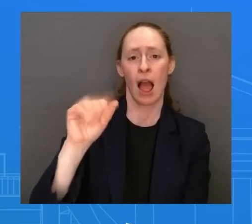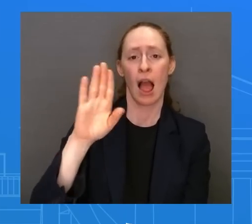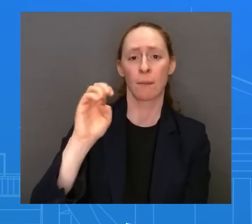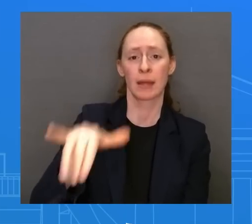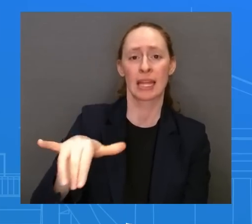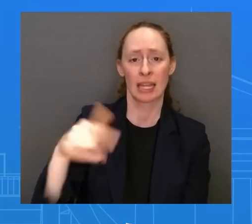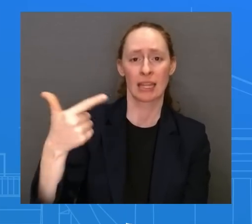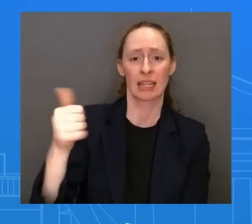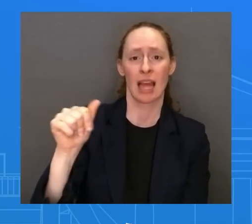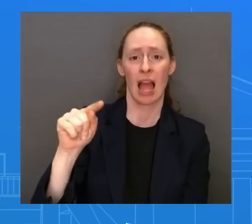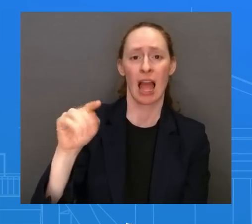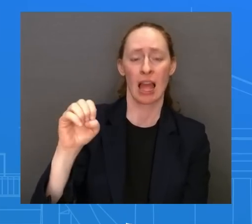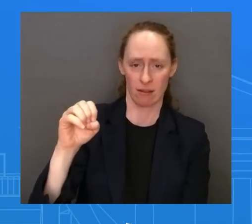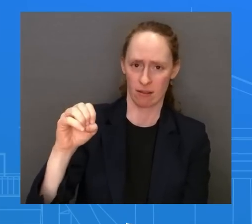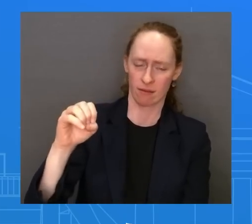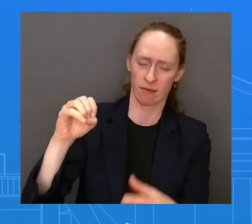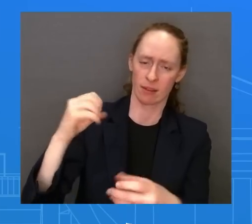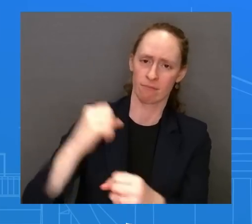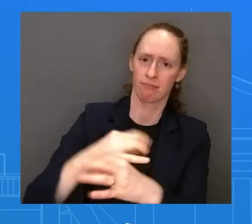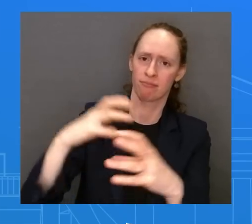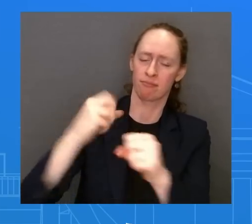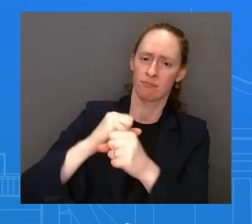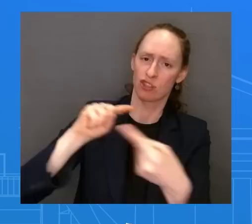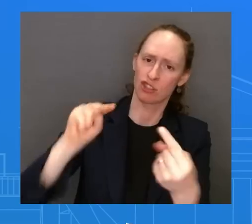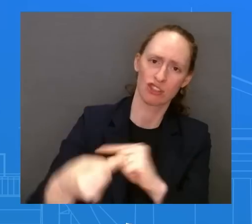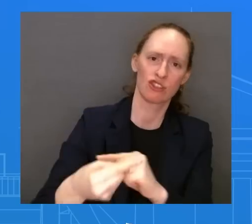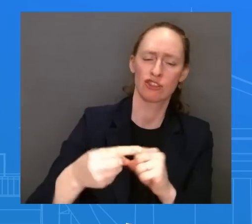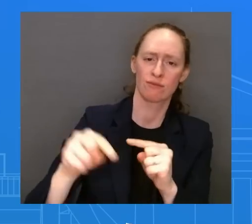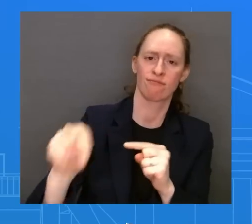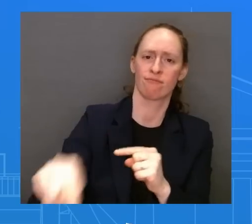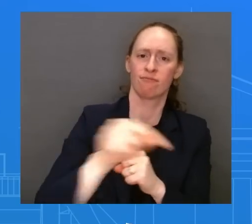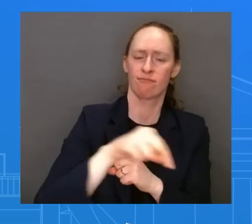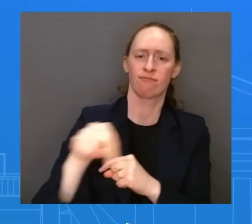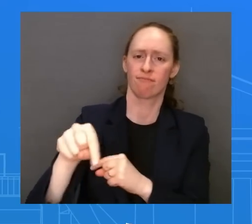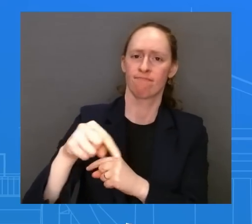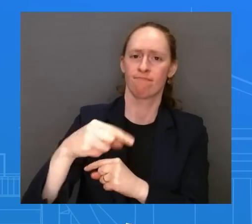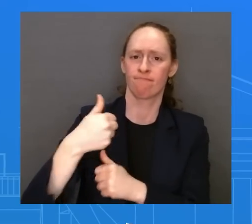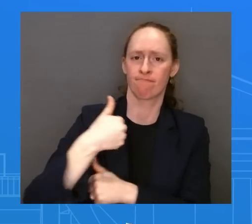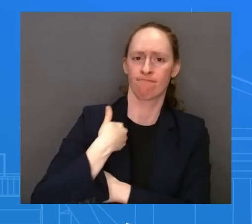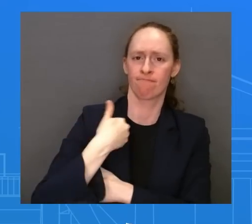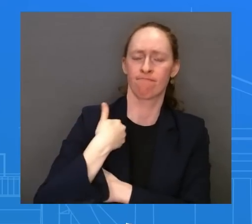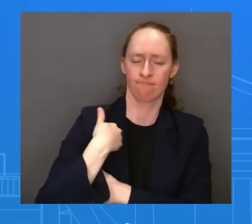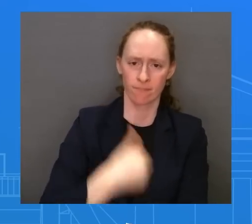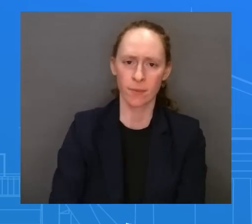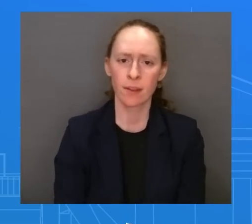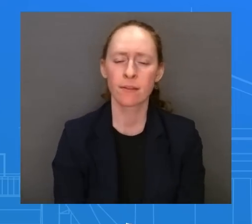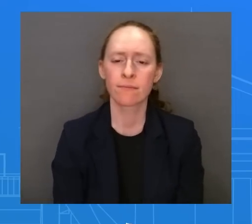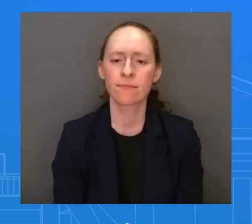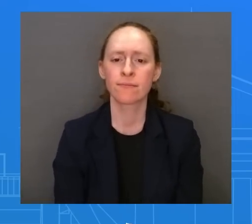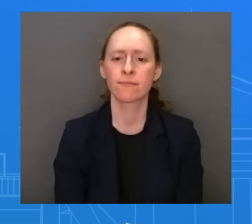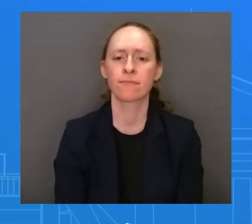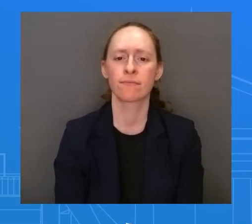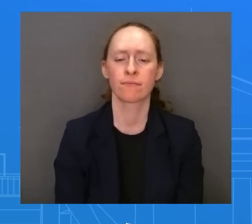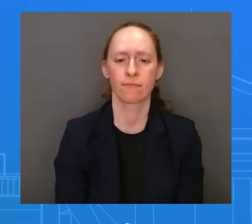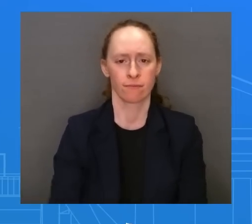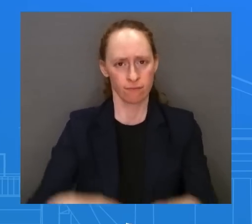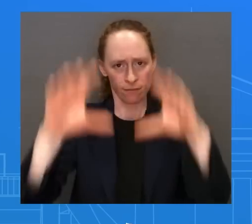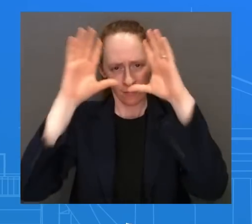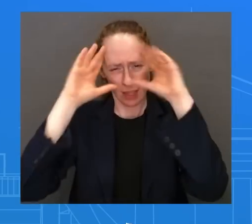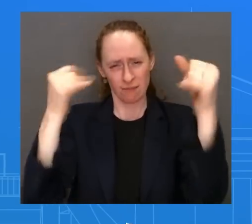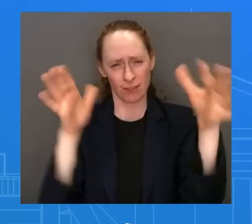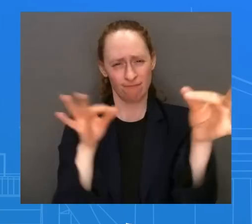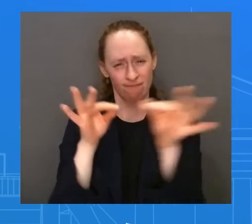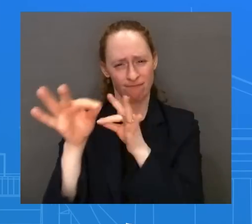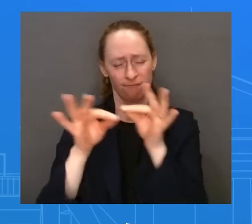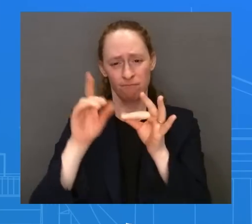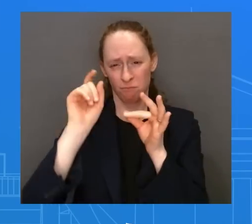the time made it clear to operational commanders that forced protection remained His Highest priority in those tense days when the threat